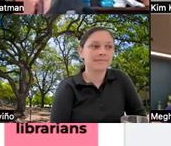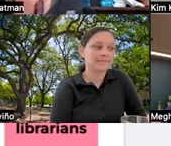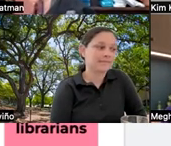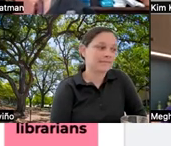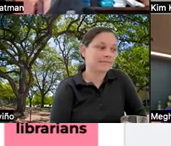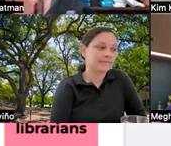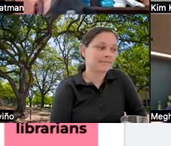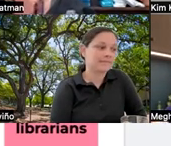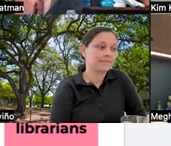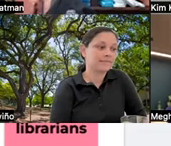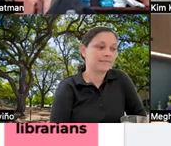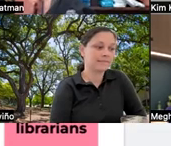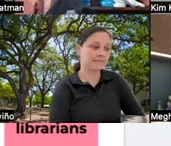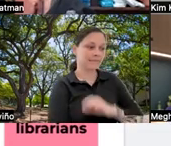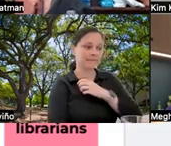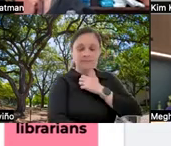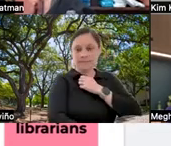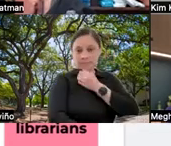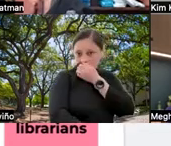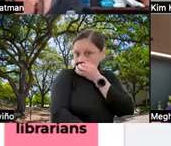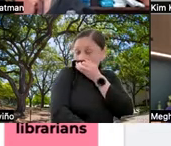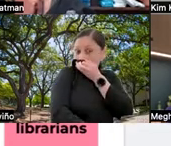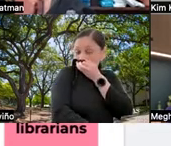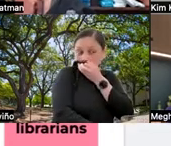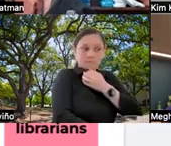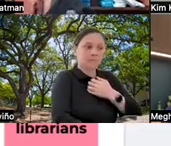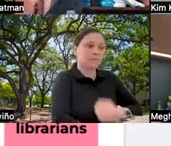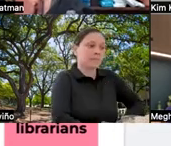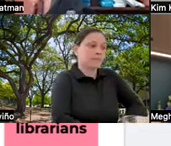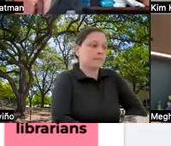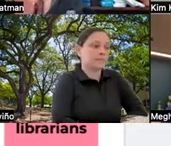they get information and resources and who they lean on. And